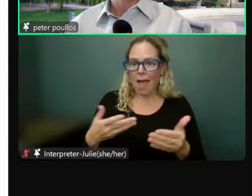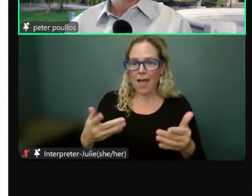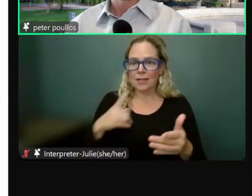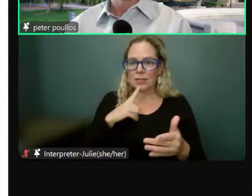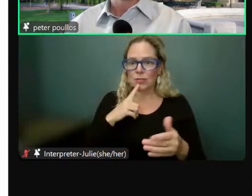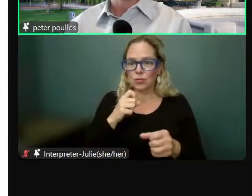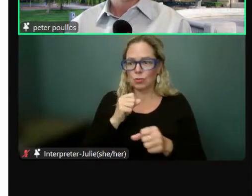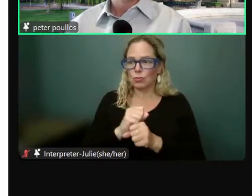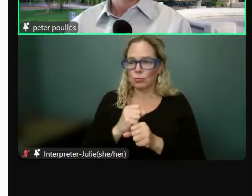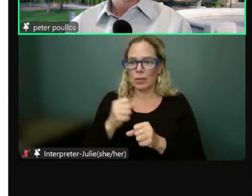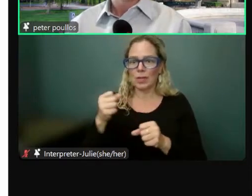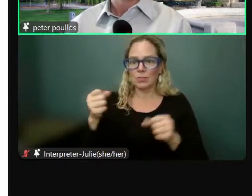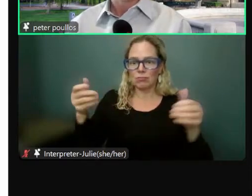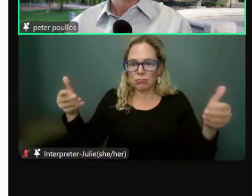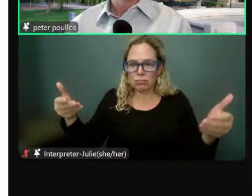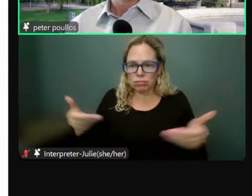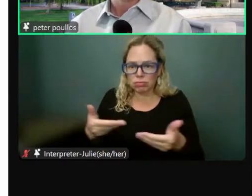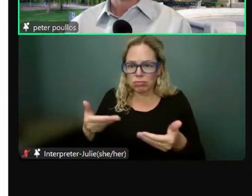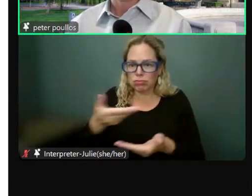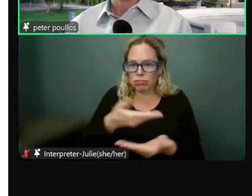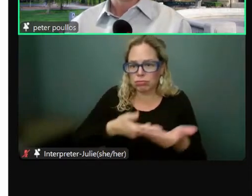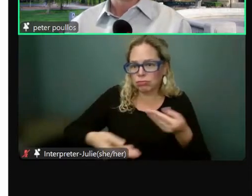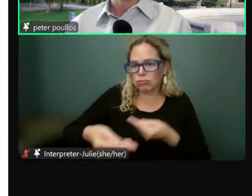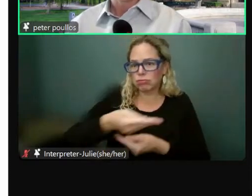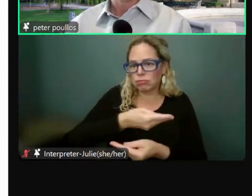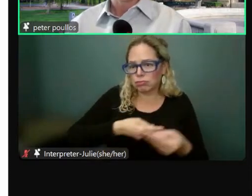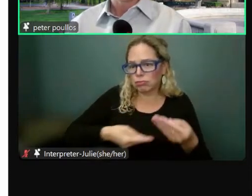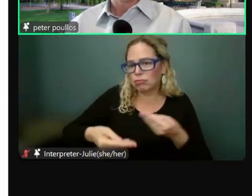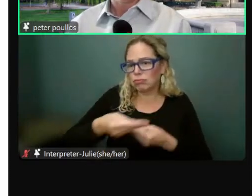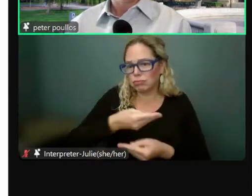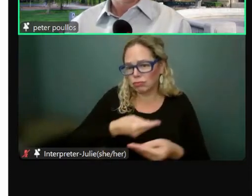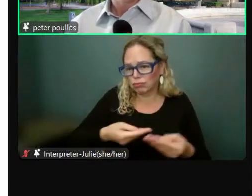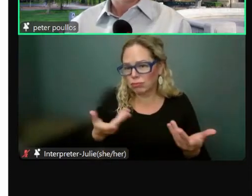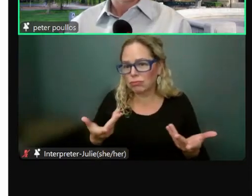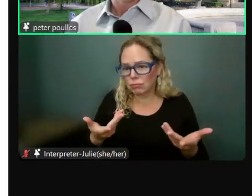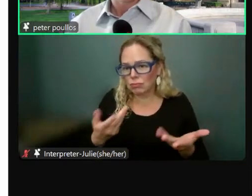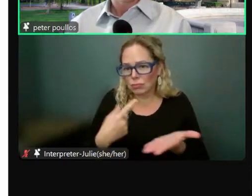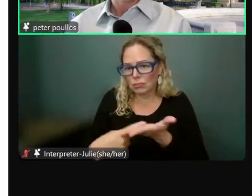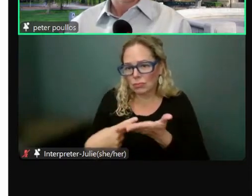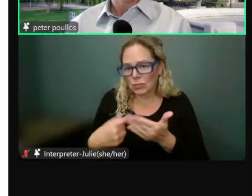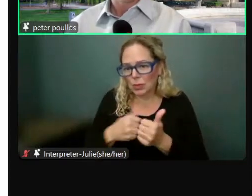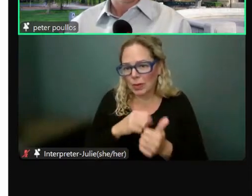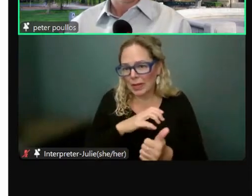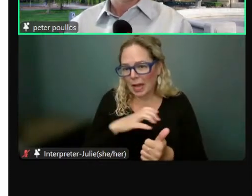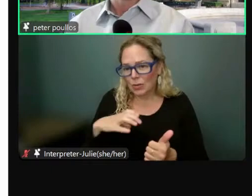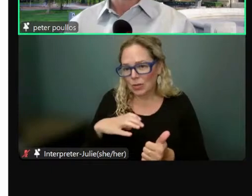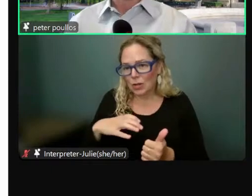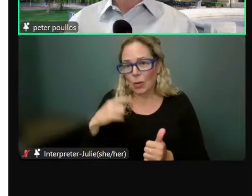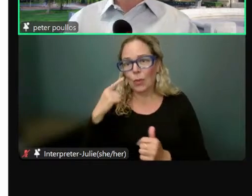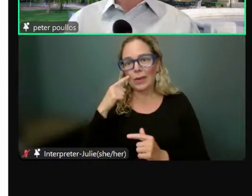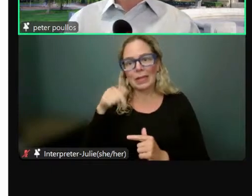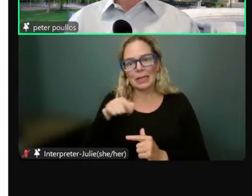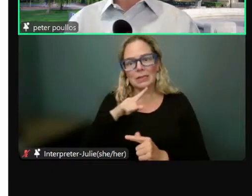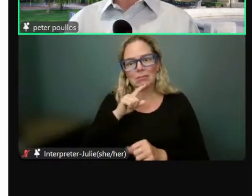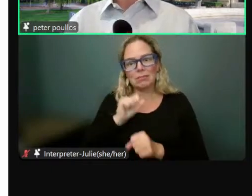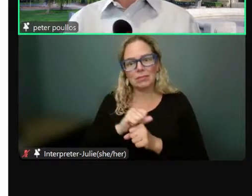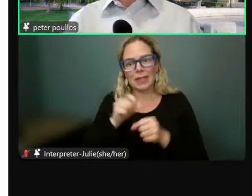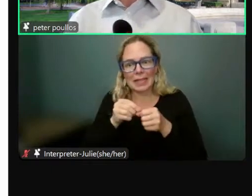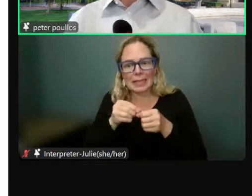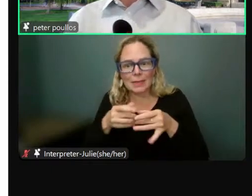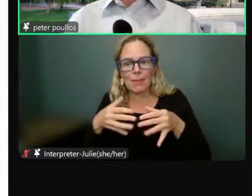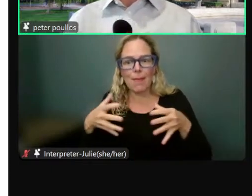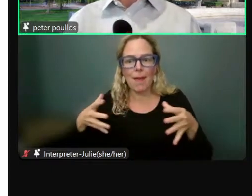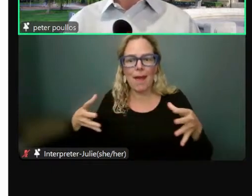be a bi-directional sort of wheel and spoke relationship, and we think that it's going to really expand our reach.